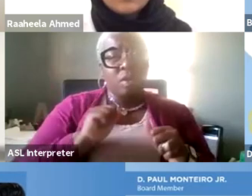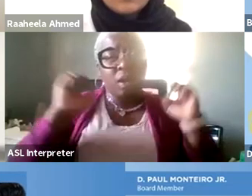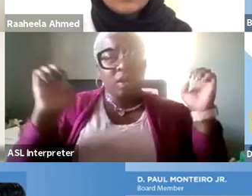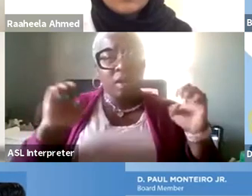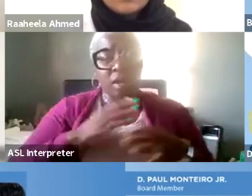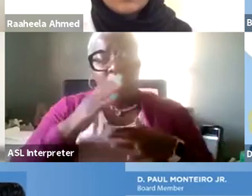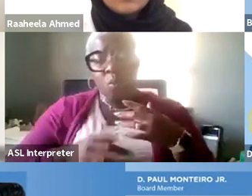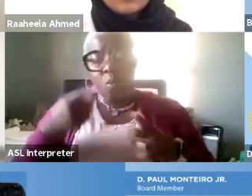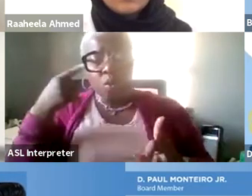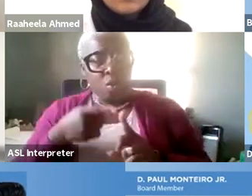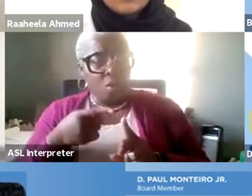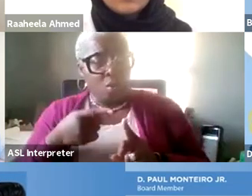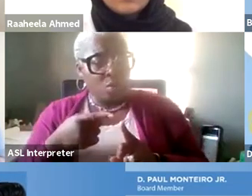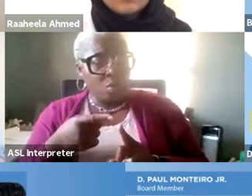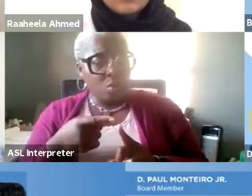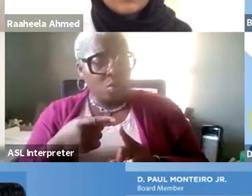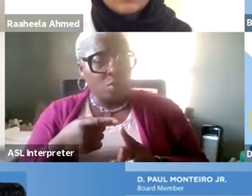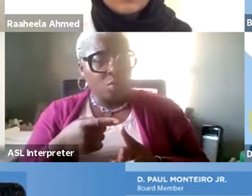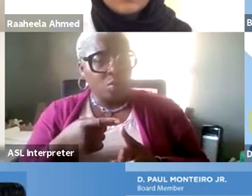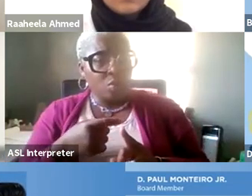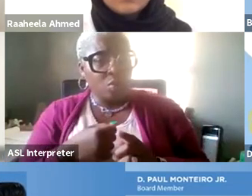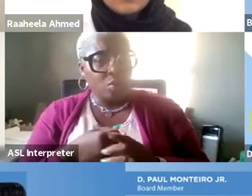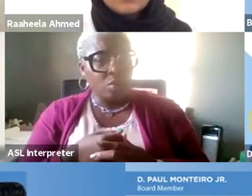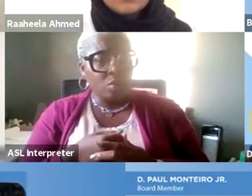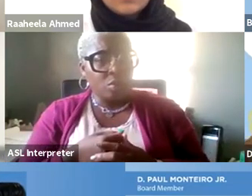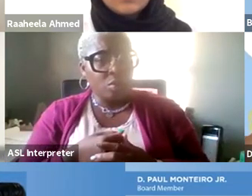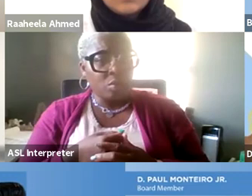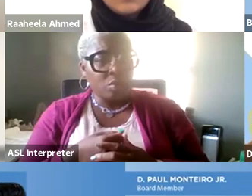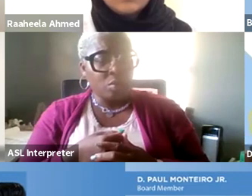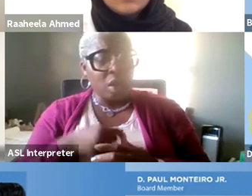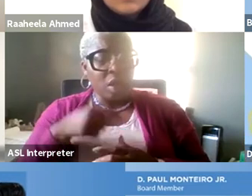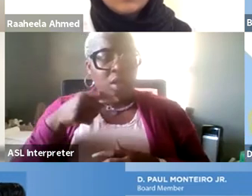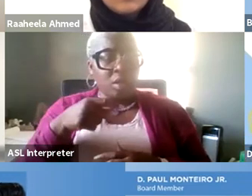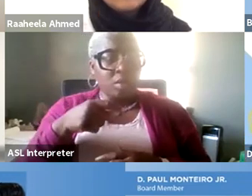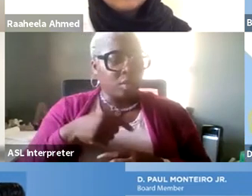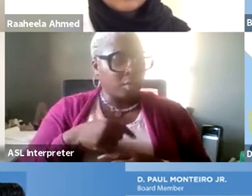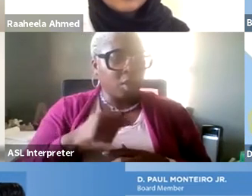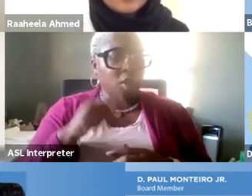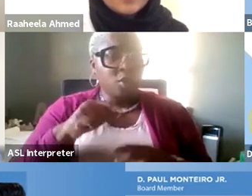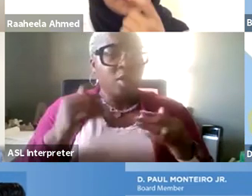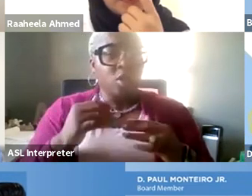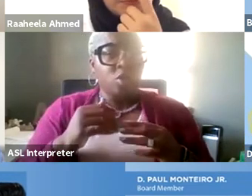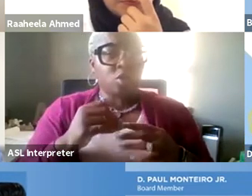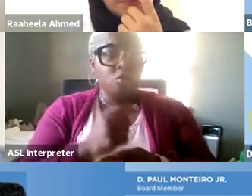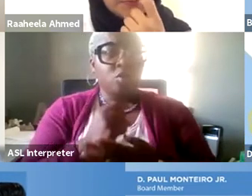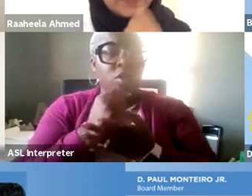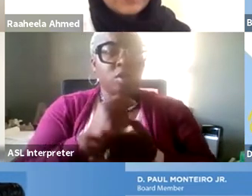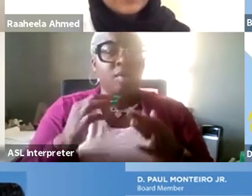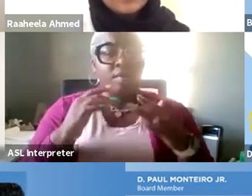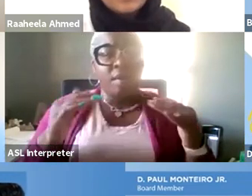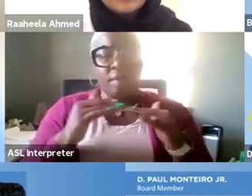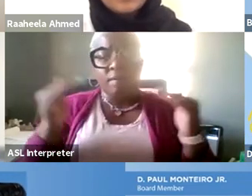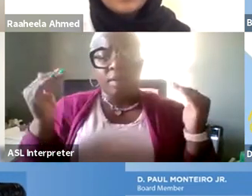with one goal of fairness. We ask that all students in the PD system be treated fairly. Thank you. Thank